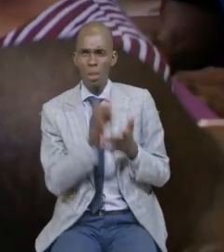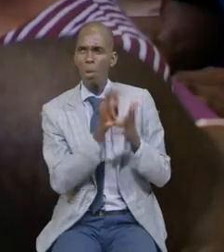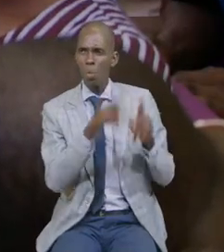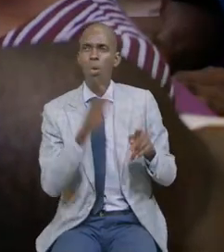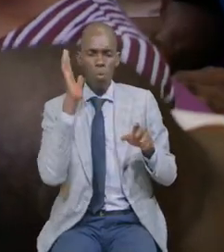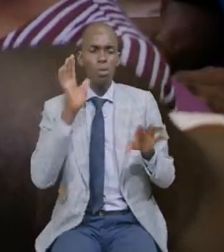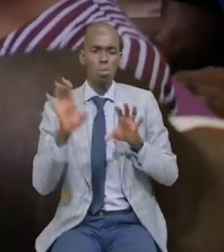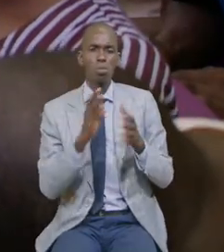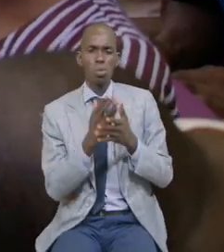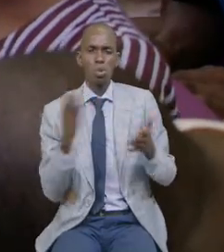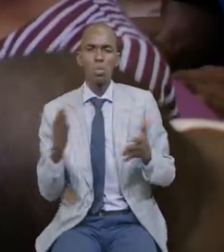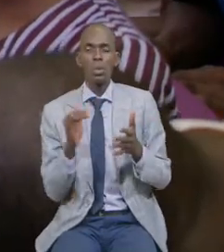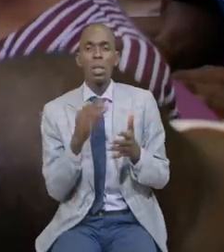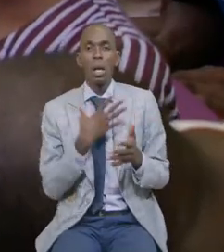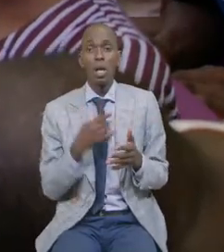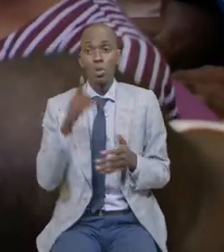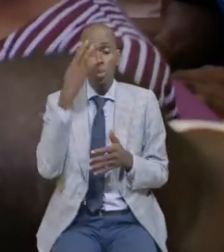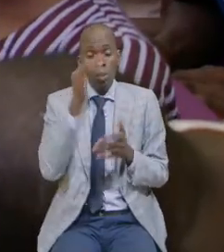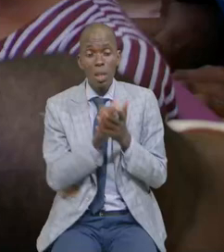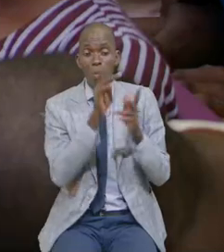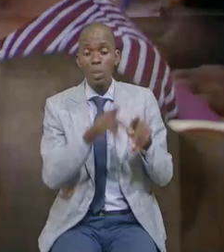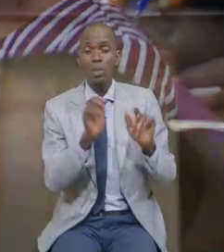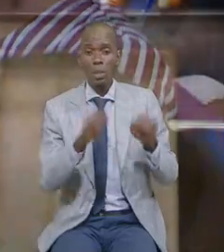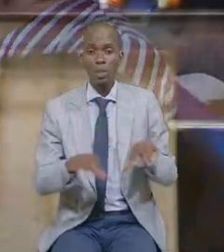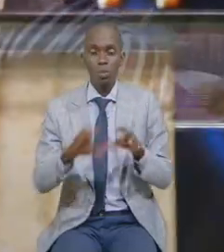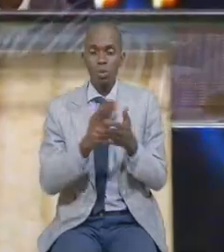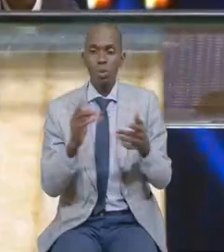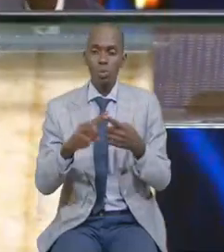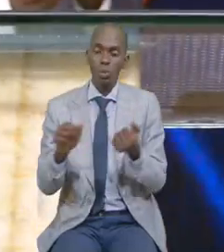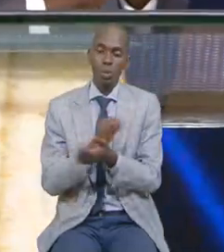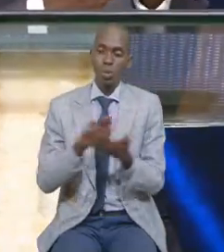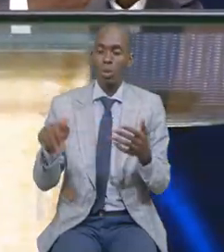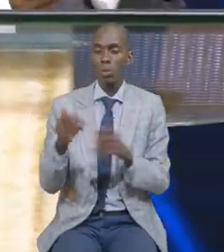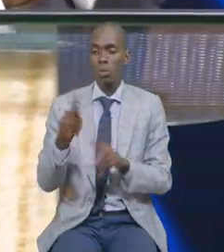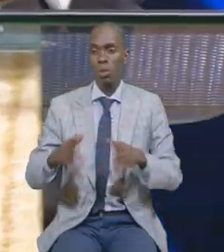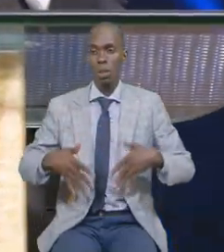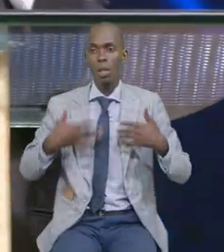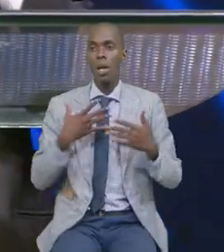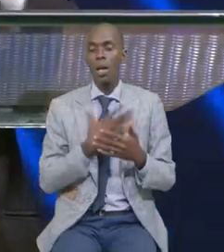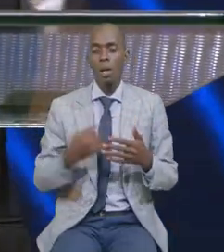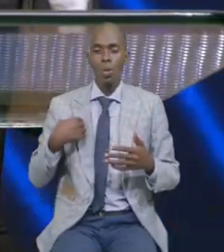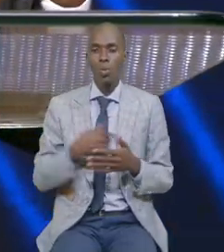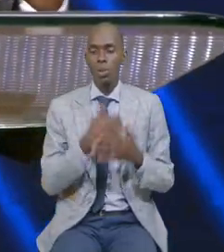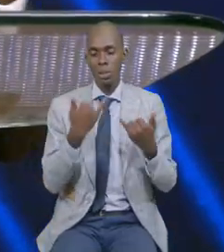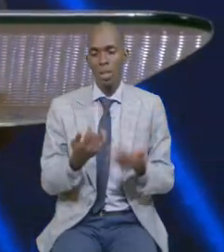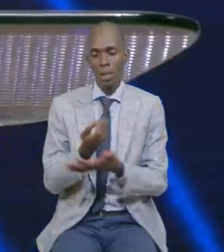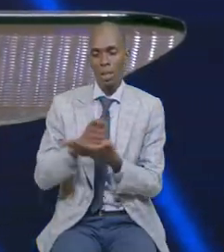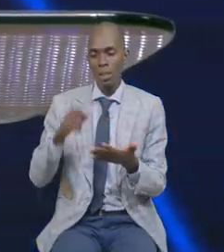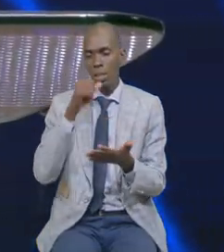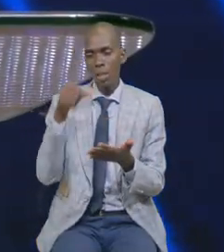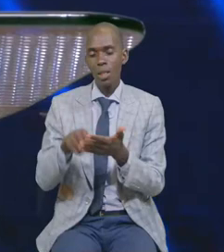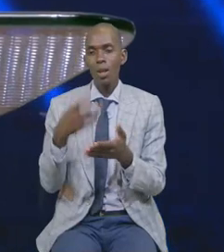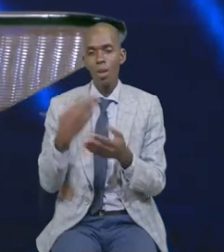something that could destabilize somebody's life, and then we write a letter of, you know, congratulation